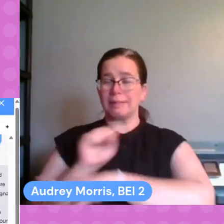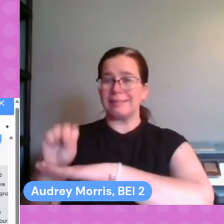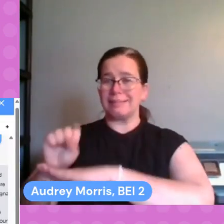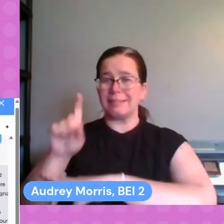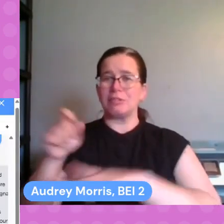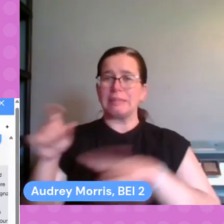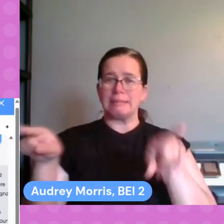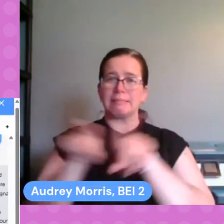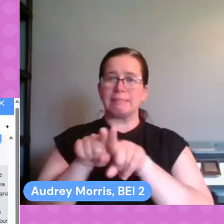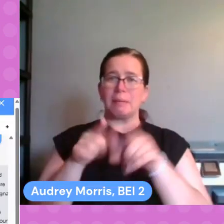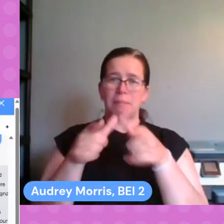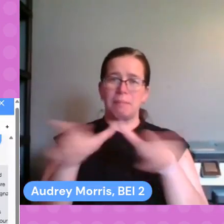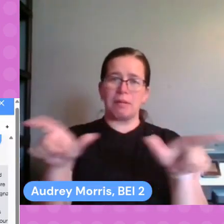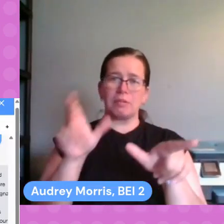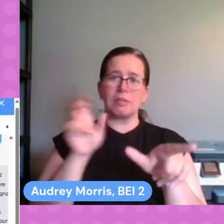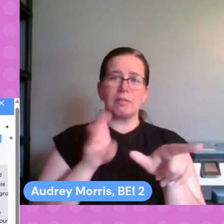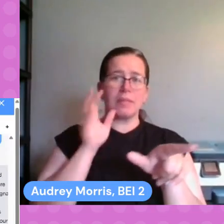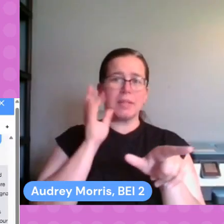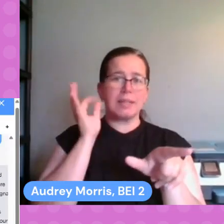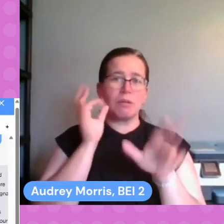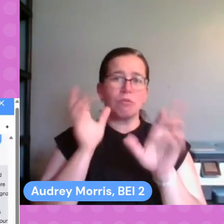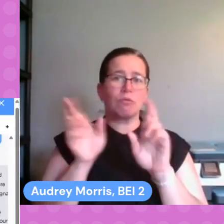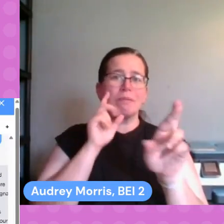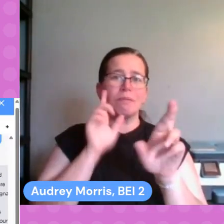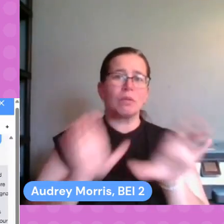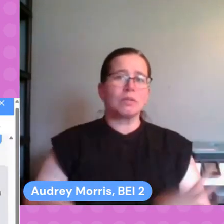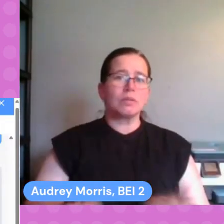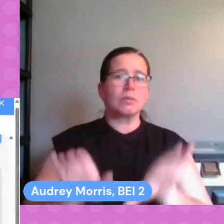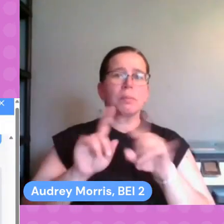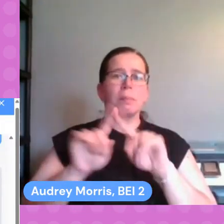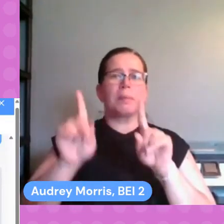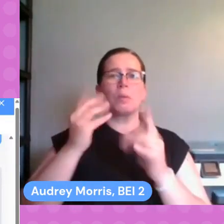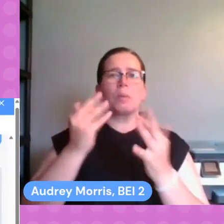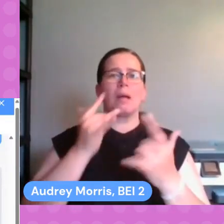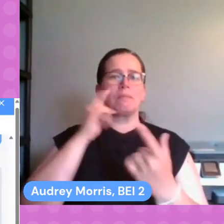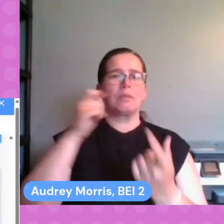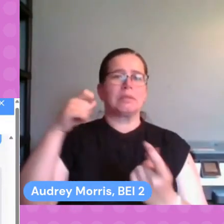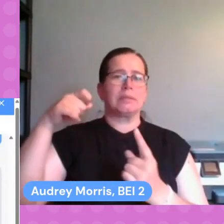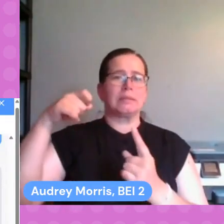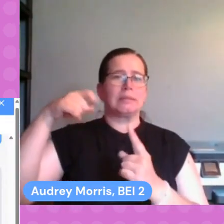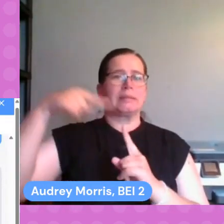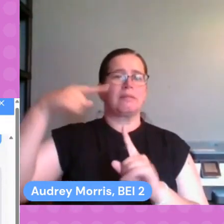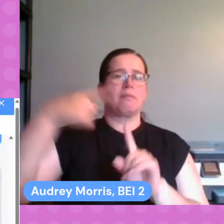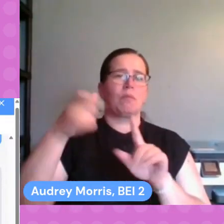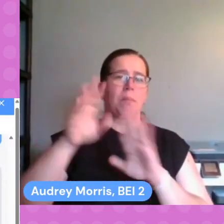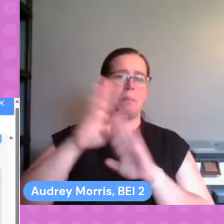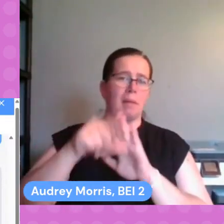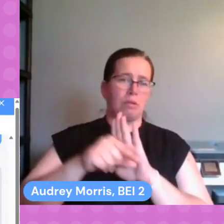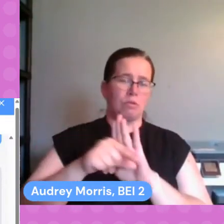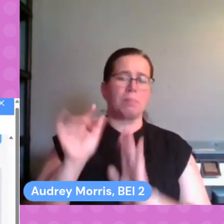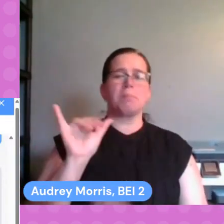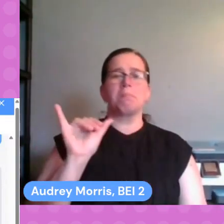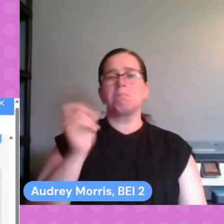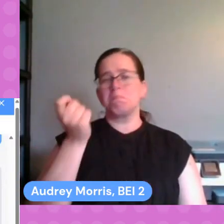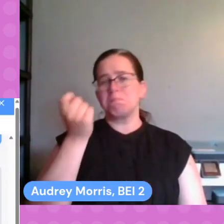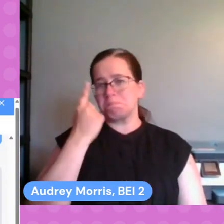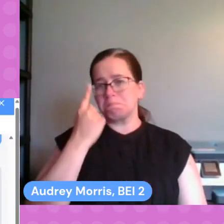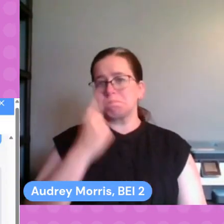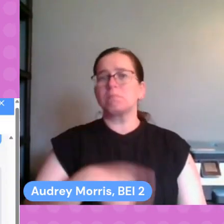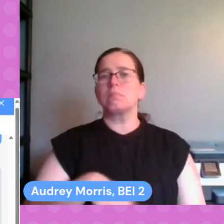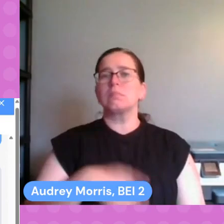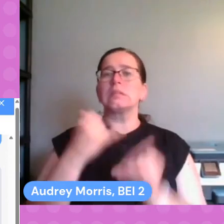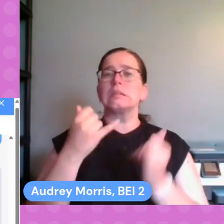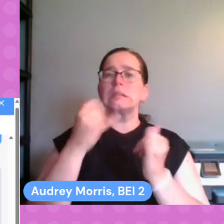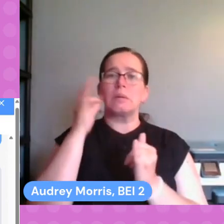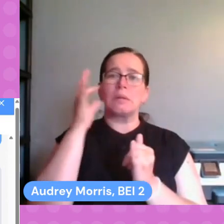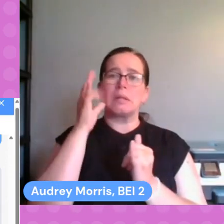venture cat is ready for action, but it's waiting for a very specific signal from the backdrop. Okay, yeah, but I understood that part. Right now, your